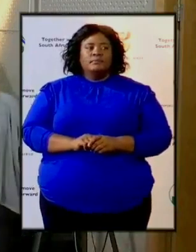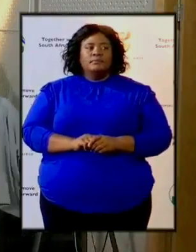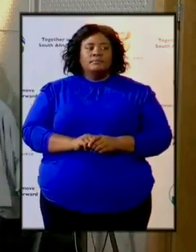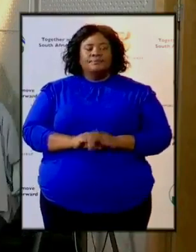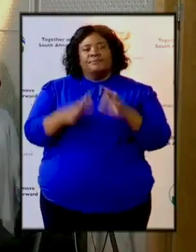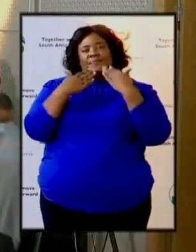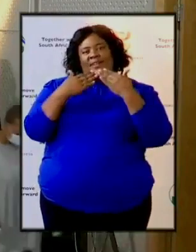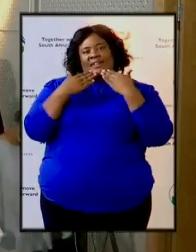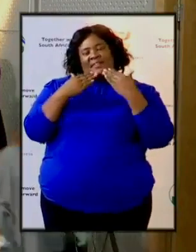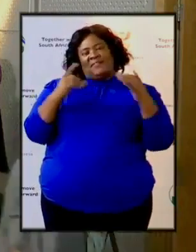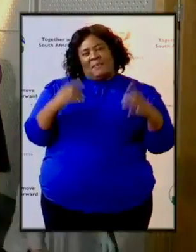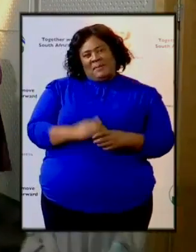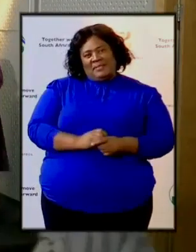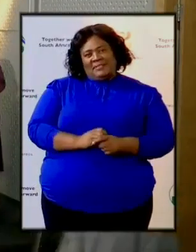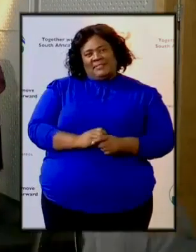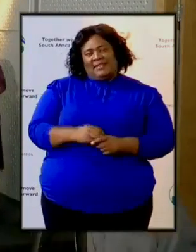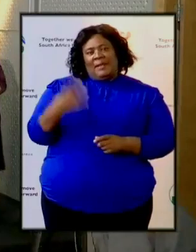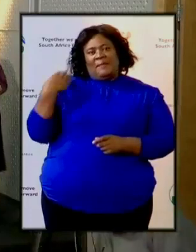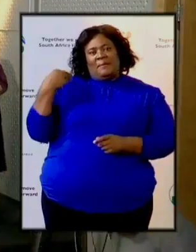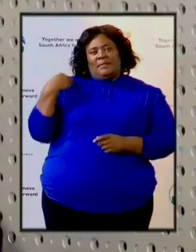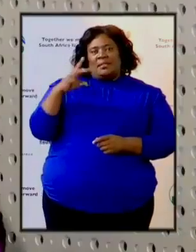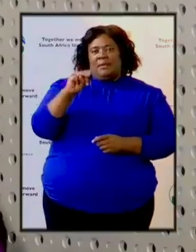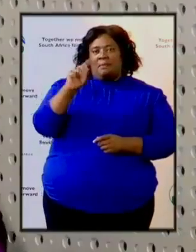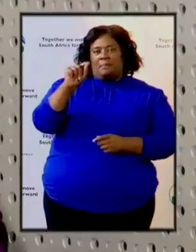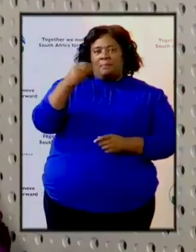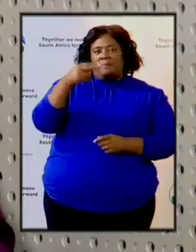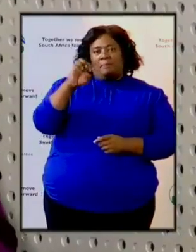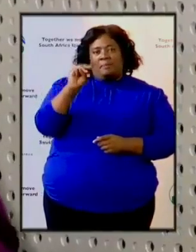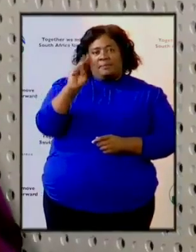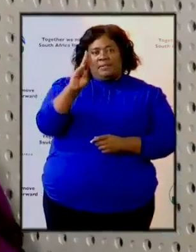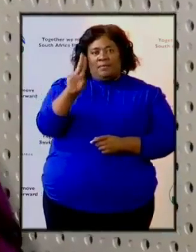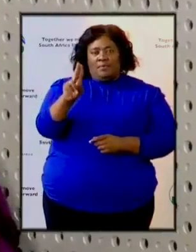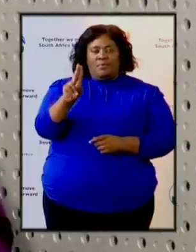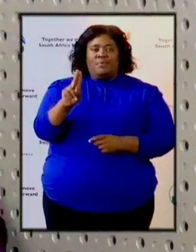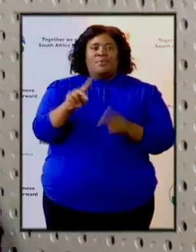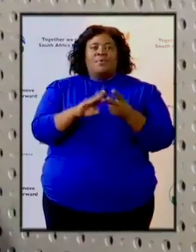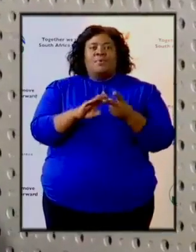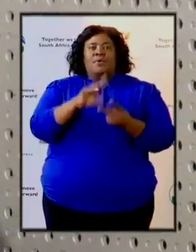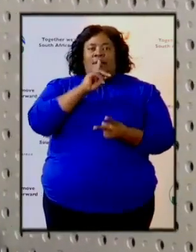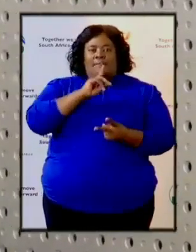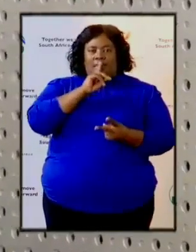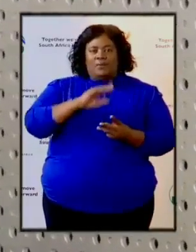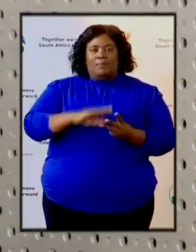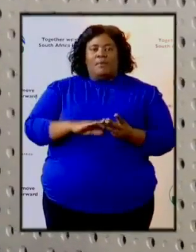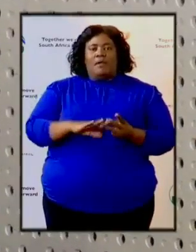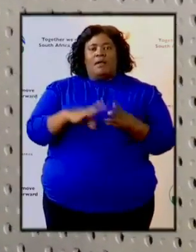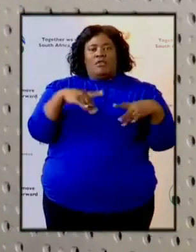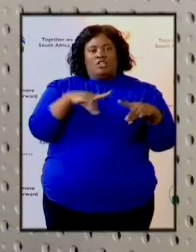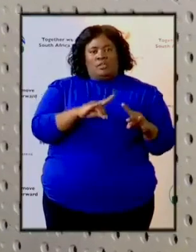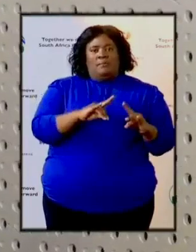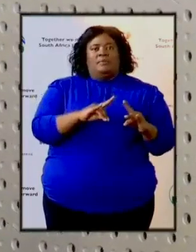Thank you very much, Minister Mthembu, my colleague, Minister Dlamini-Zuma, our